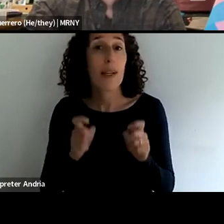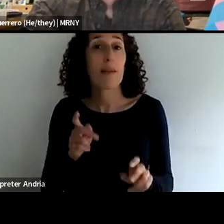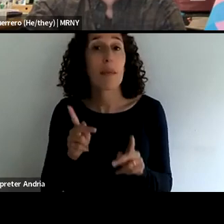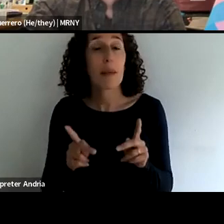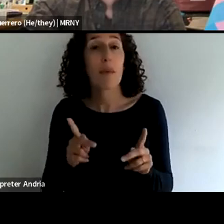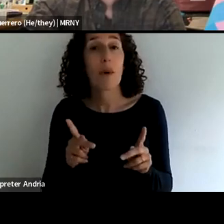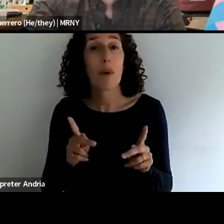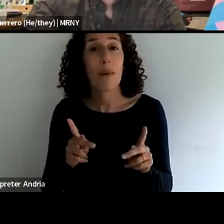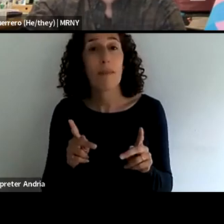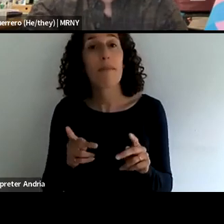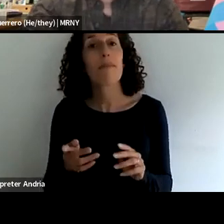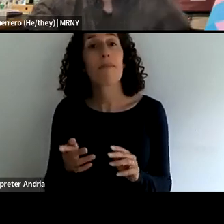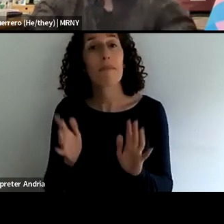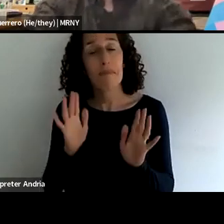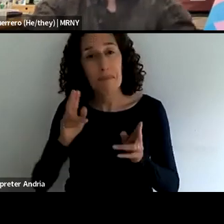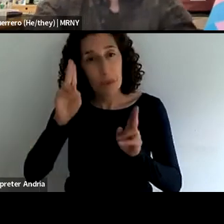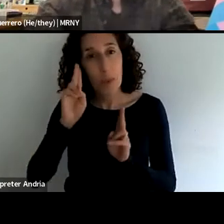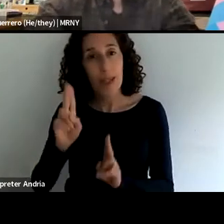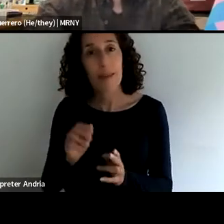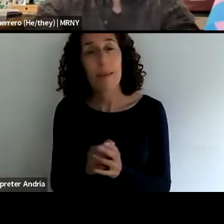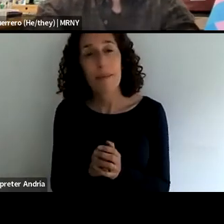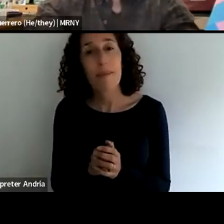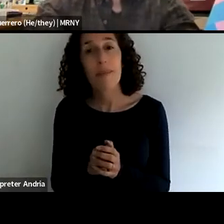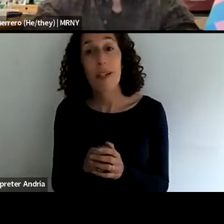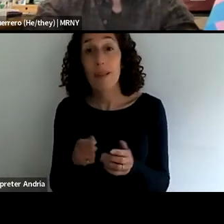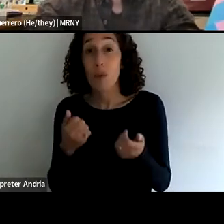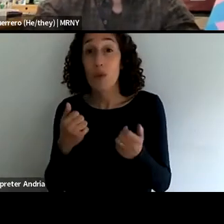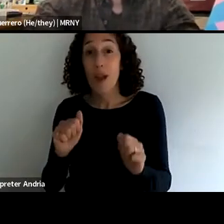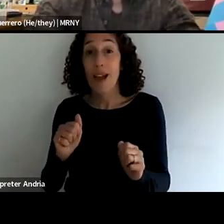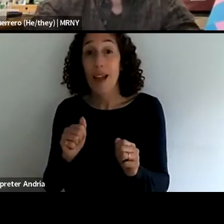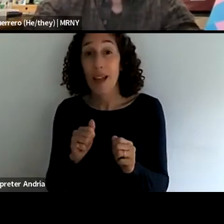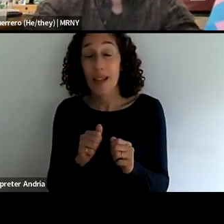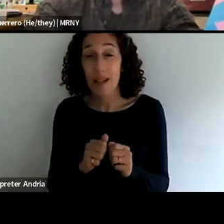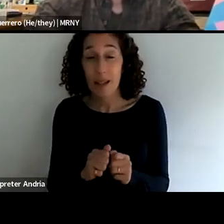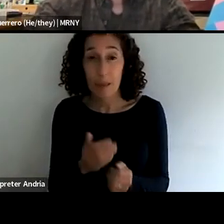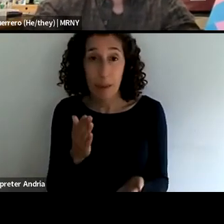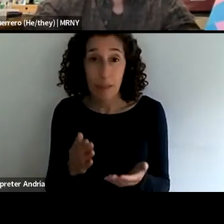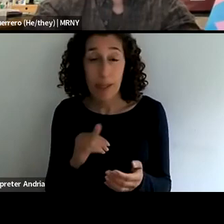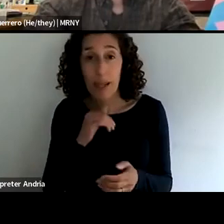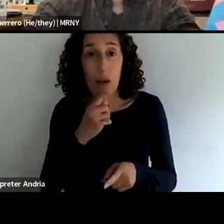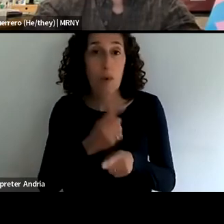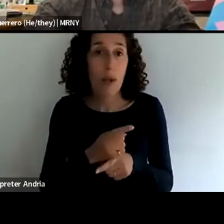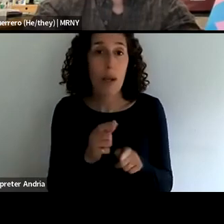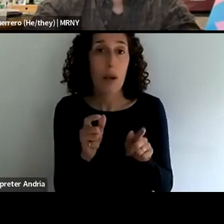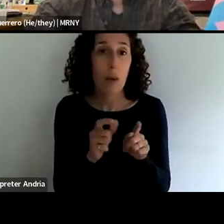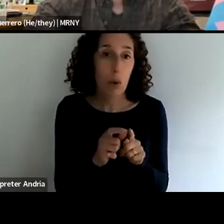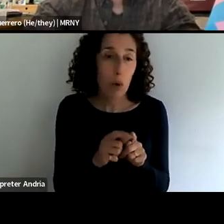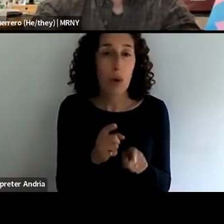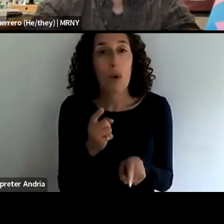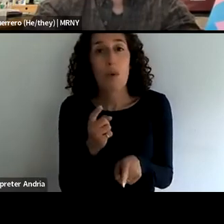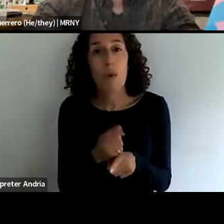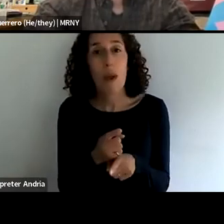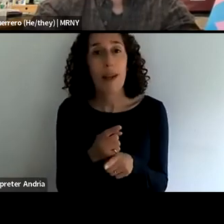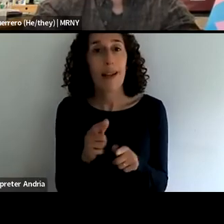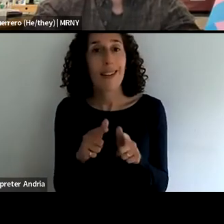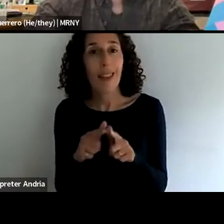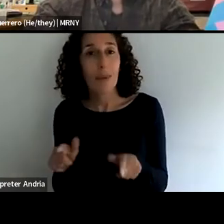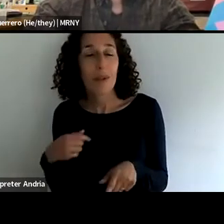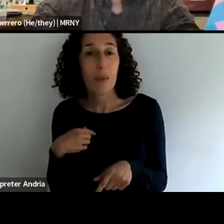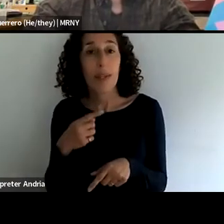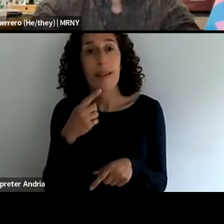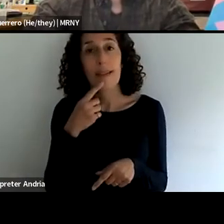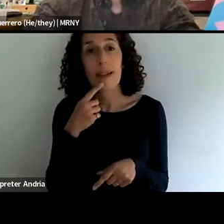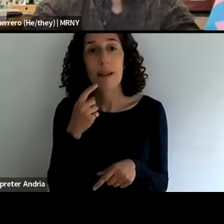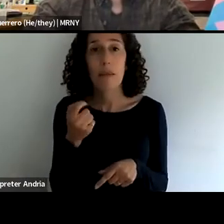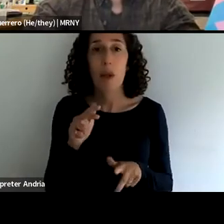grace, you know, if they are trying and maybe they don't say the right words or the right language, or, you know, maybe they said it in a way that was a